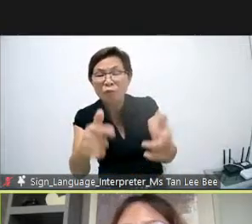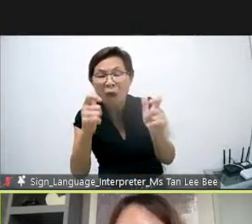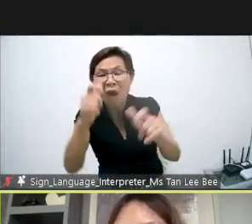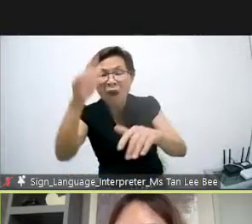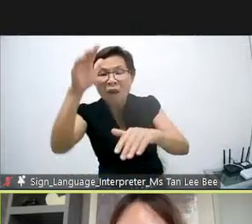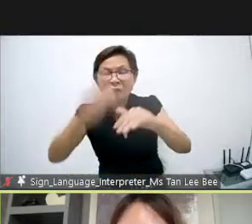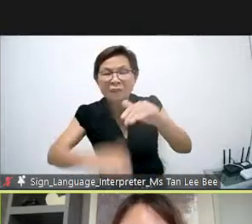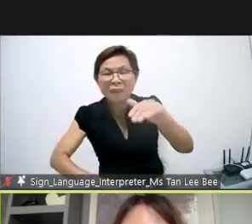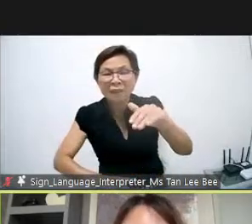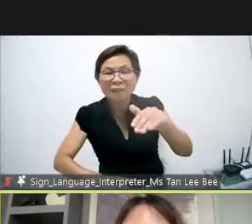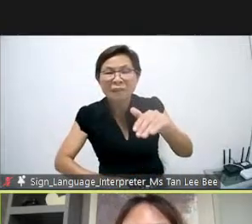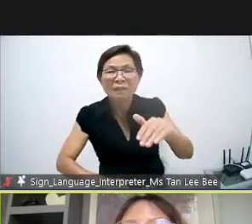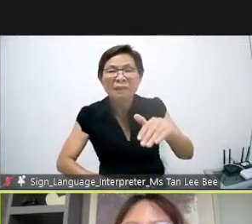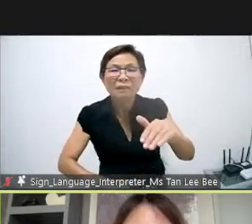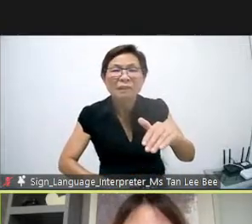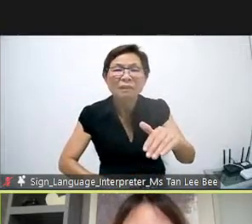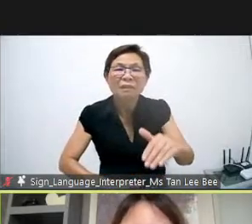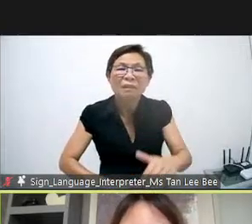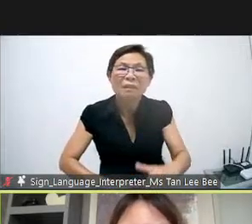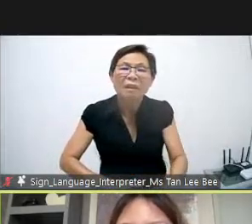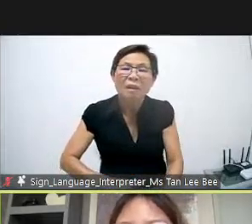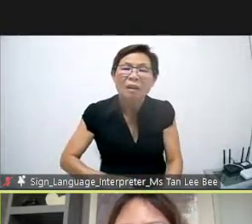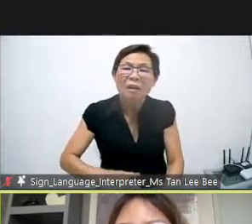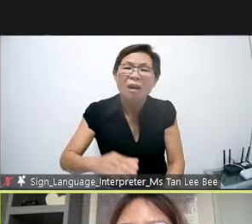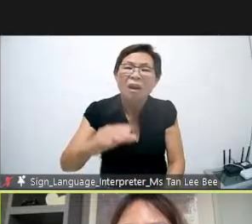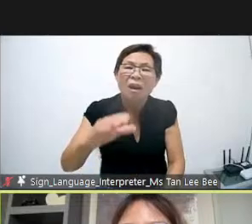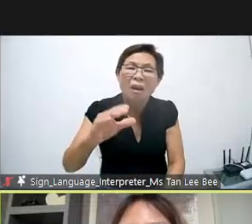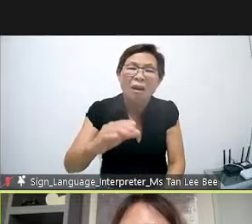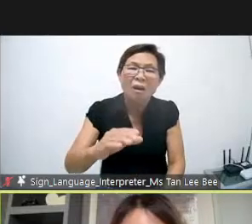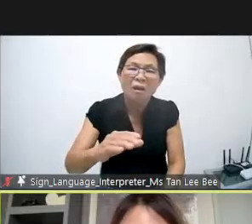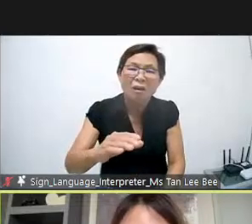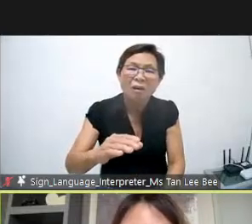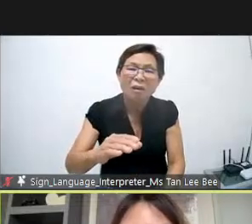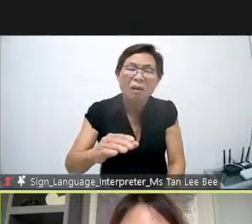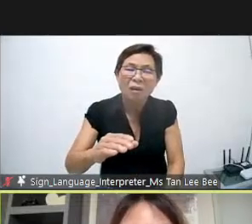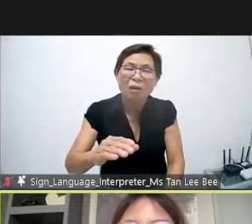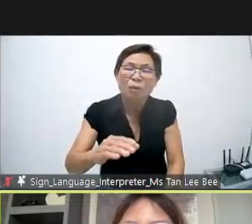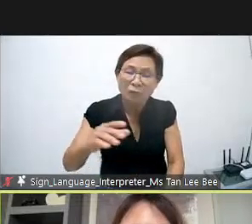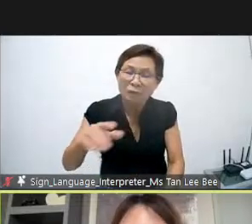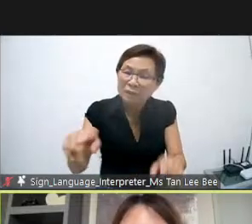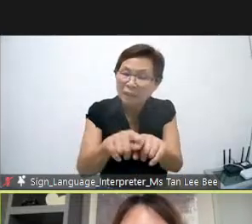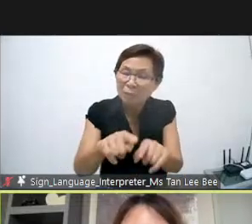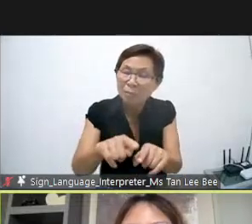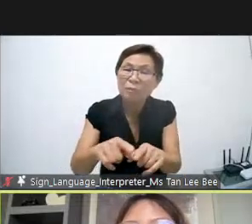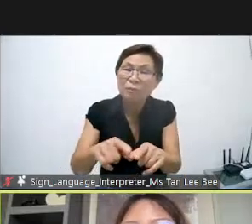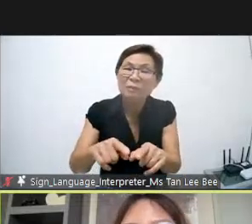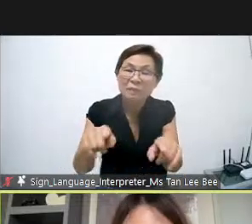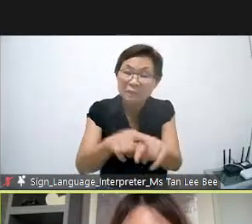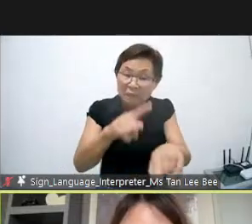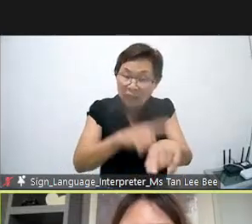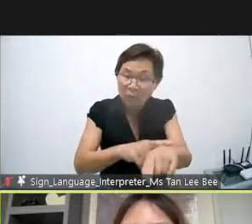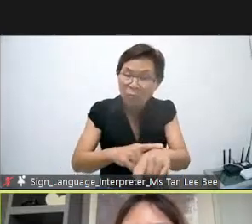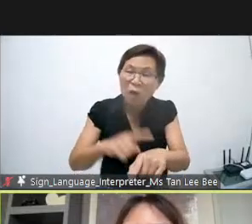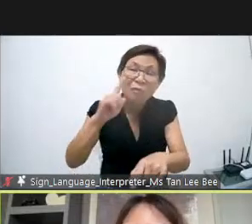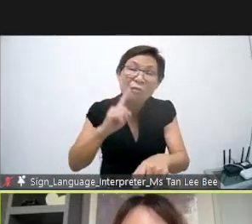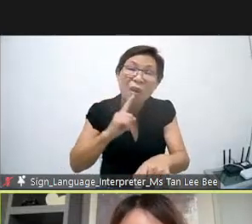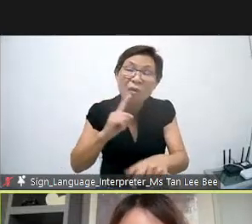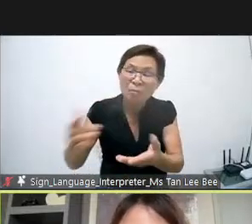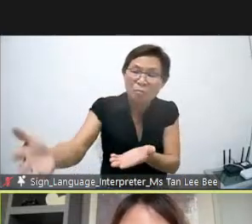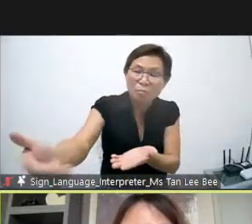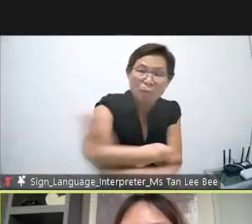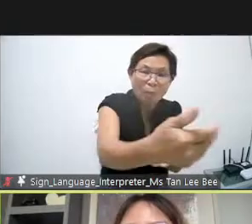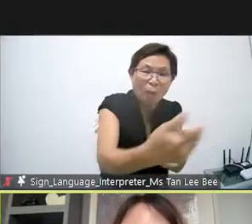non-blind counterparts. At the same time, we also recruit deaf people to training